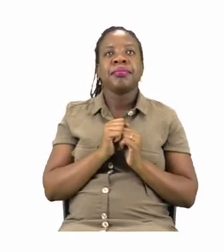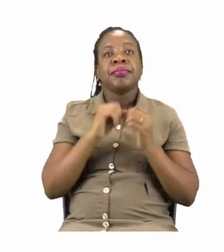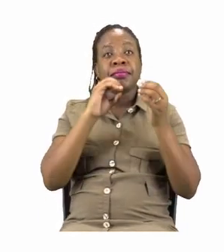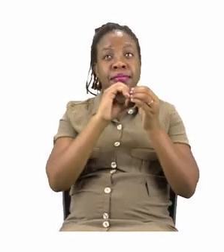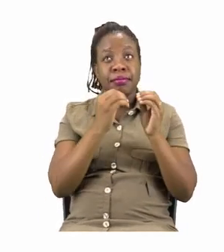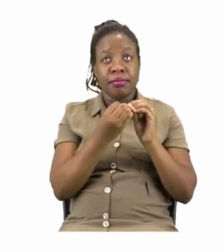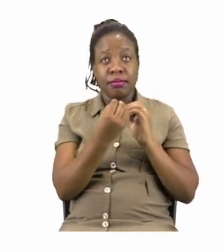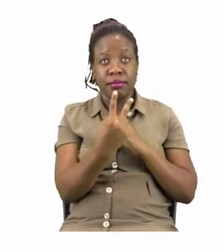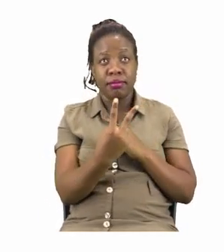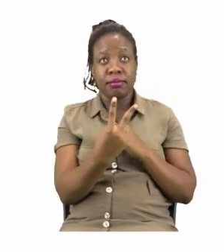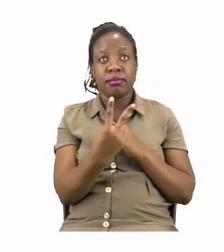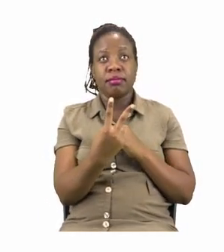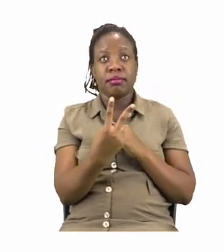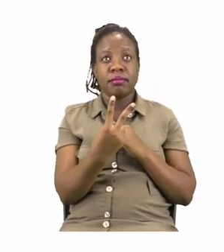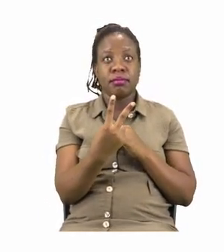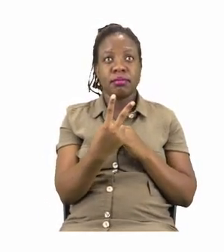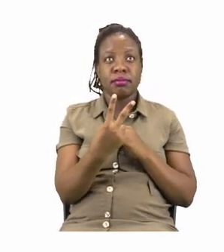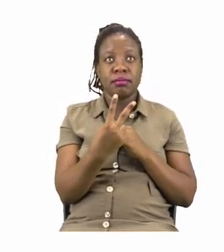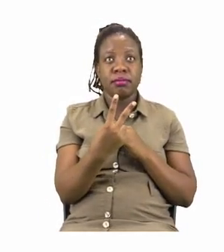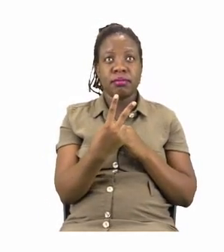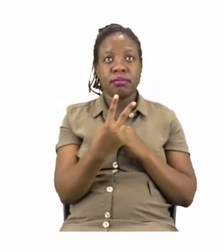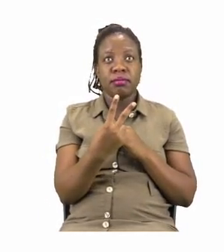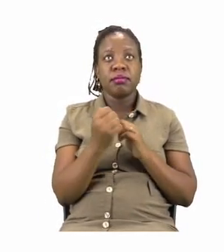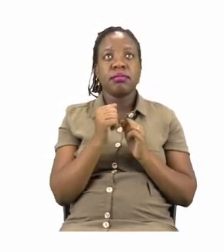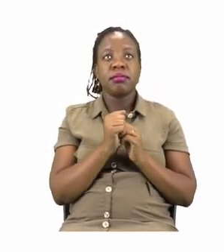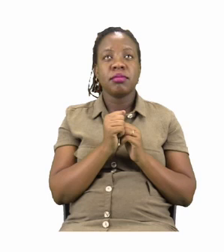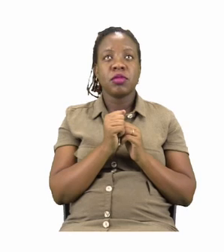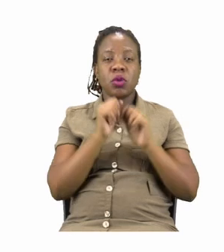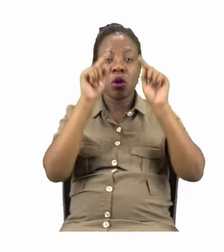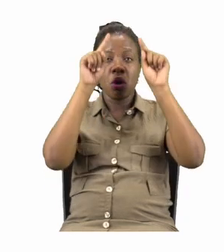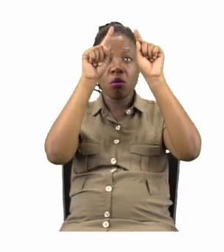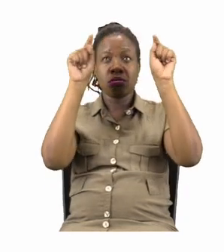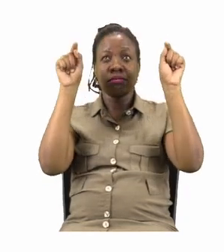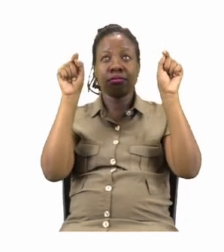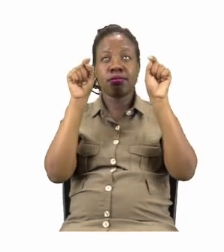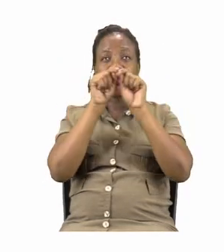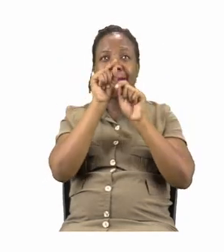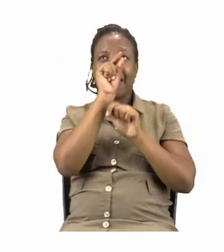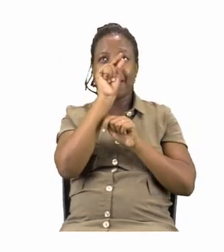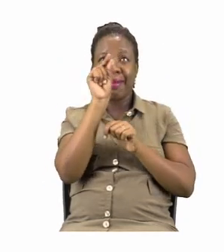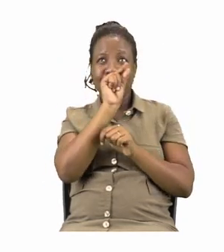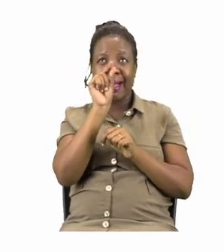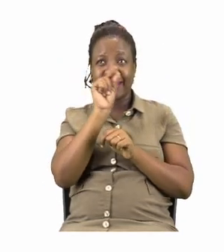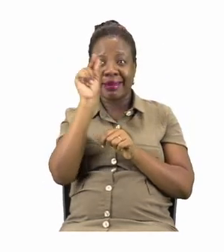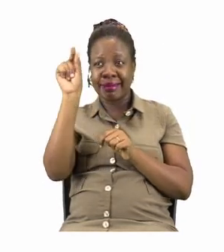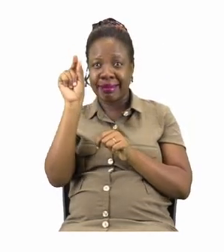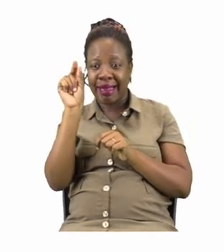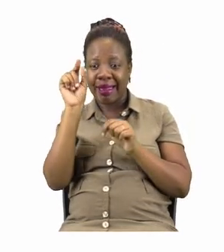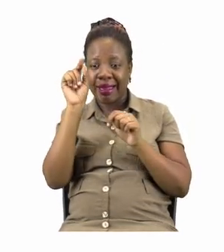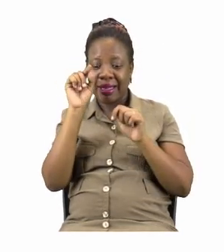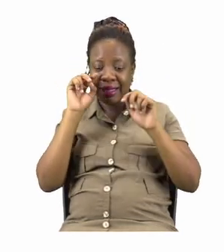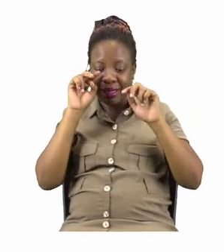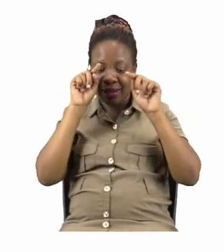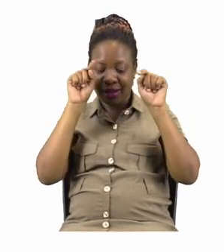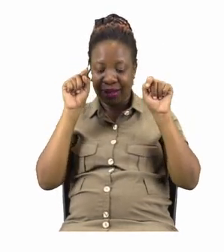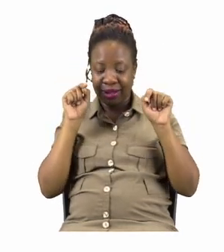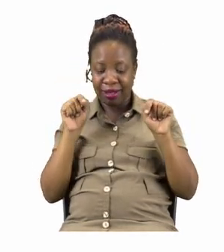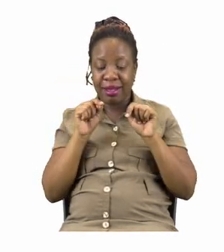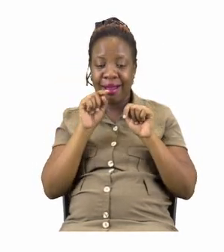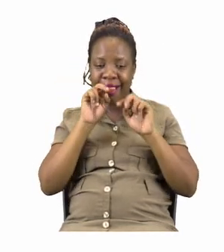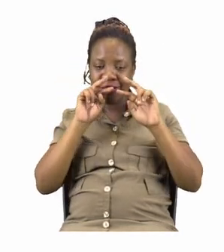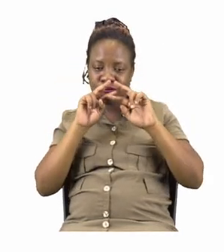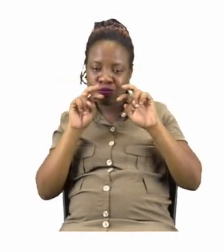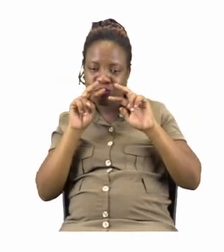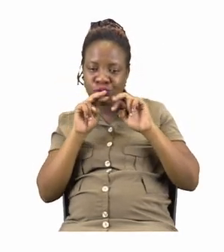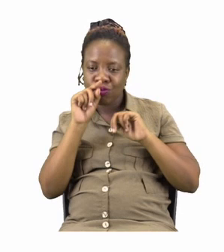says, find A words in the word search and circle them. Now there you will see the